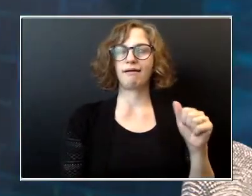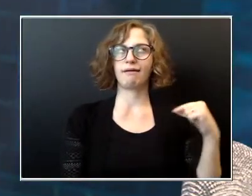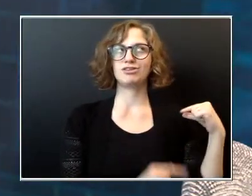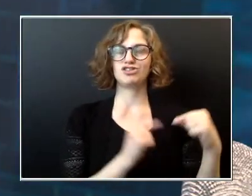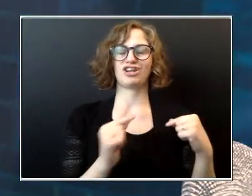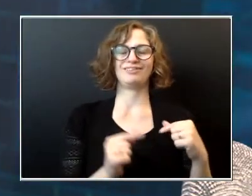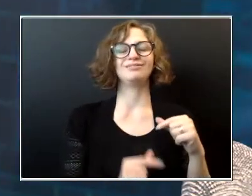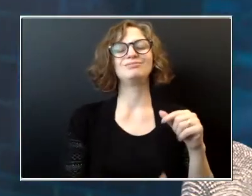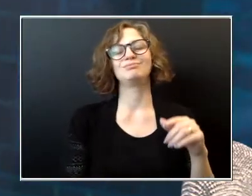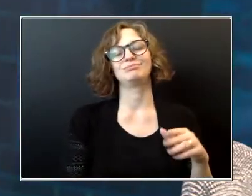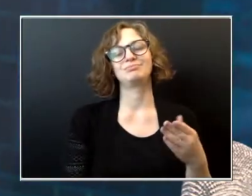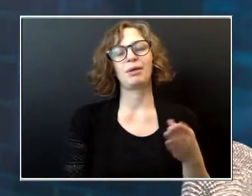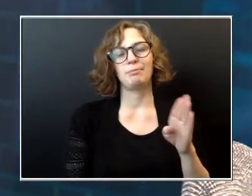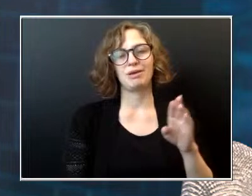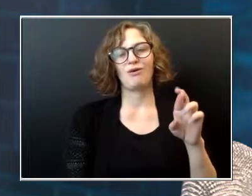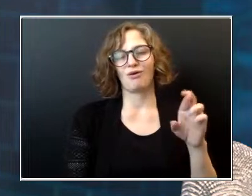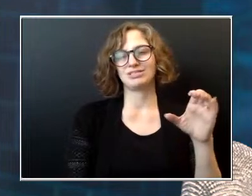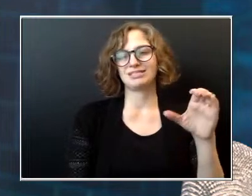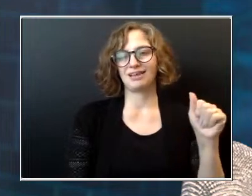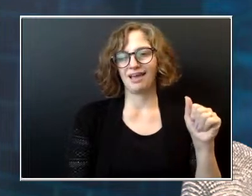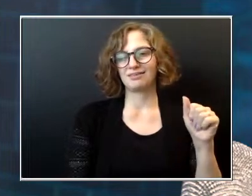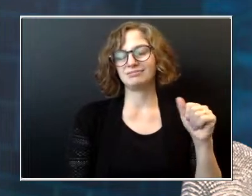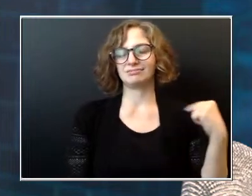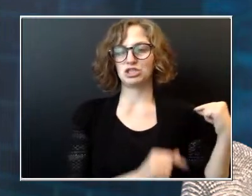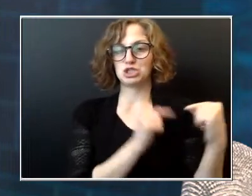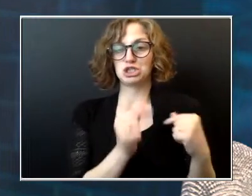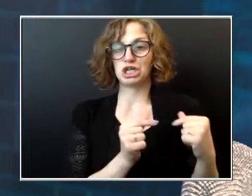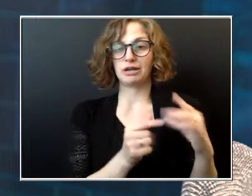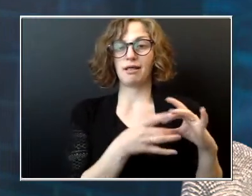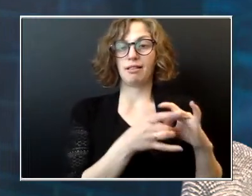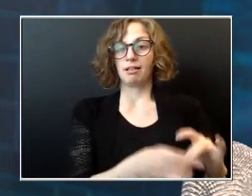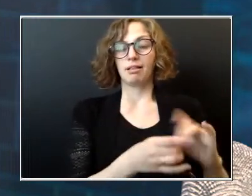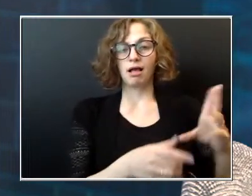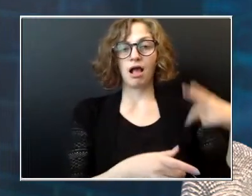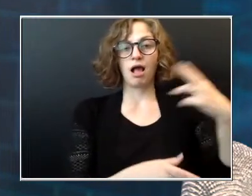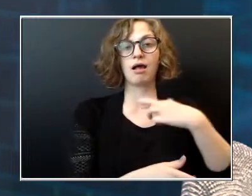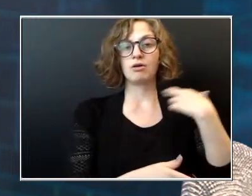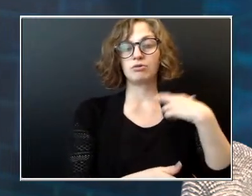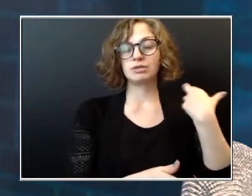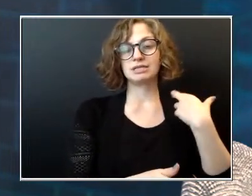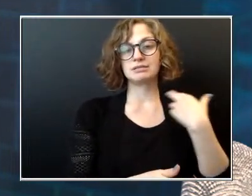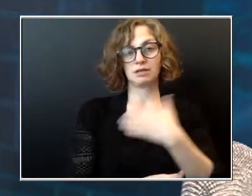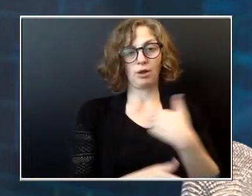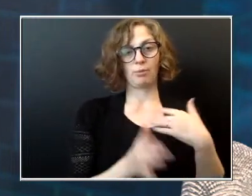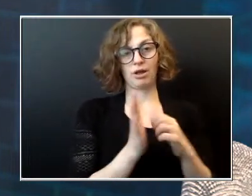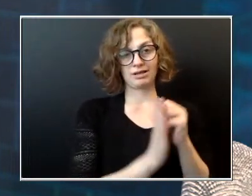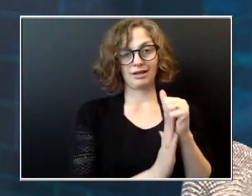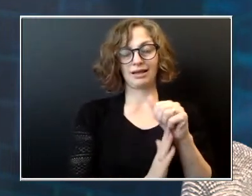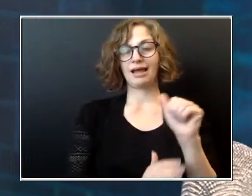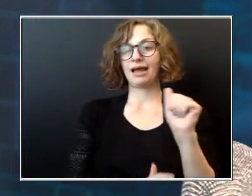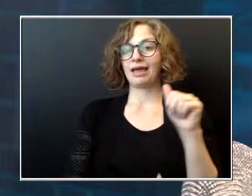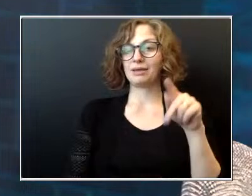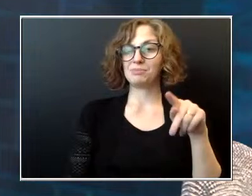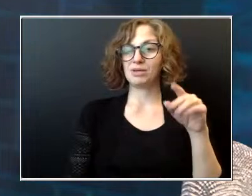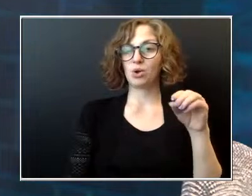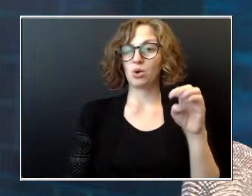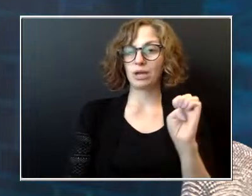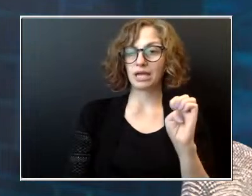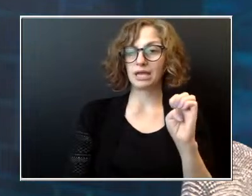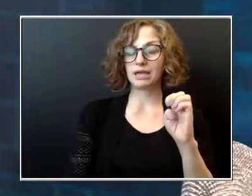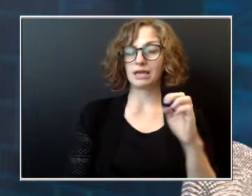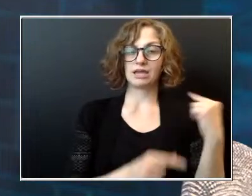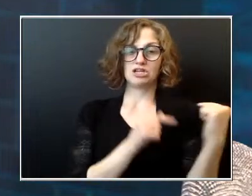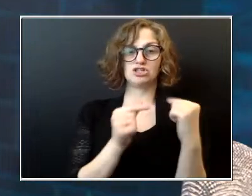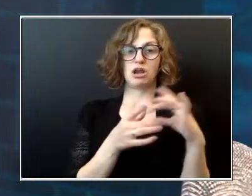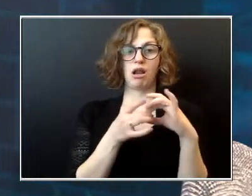to the higher risk of breast cancer. Or maybe the APOE gene, and it's linked to Alzheimer's disease. Or to the